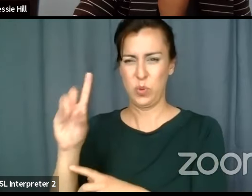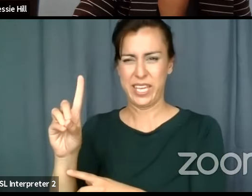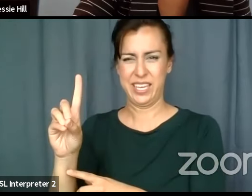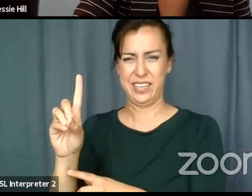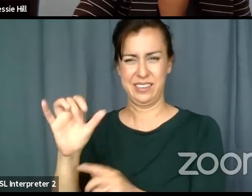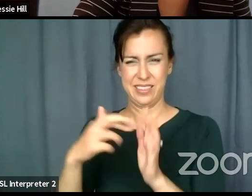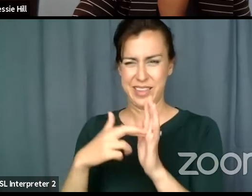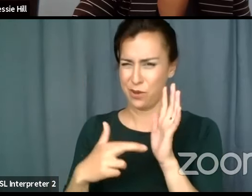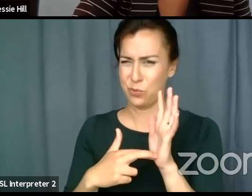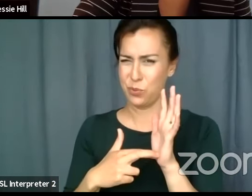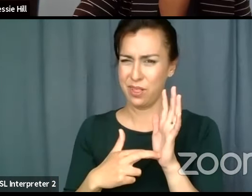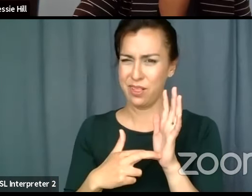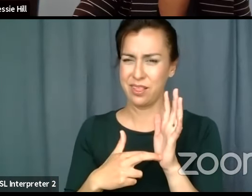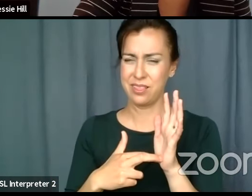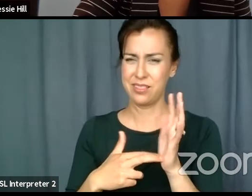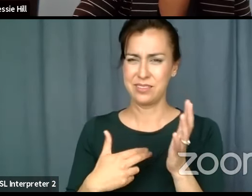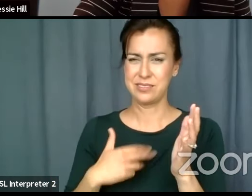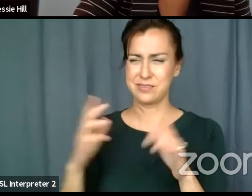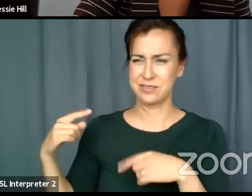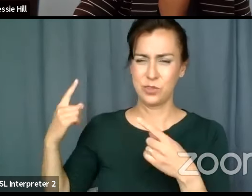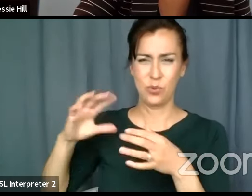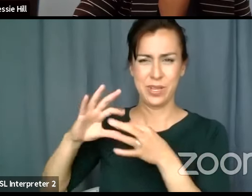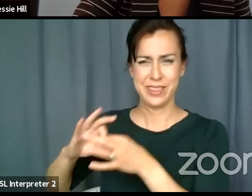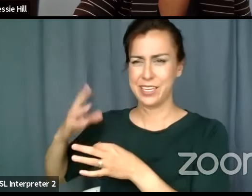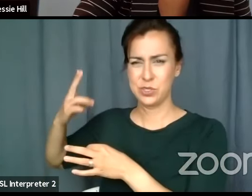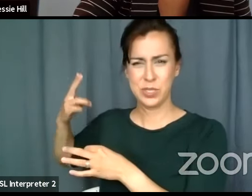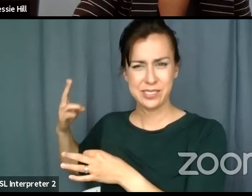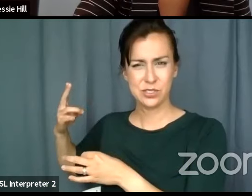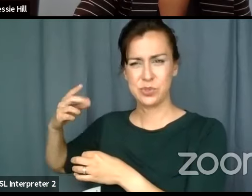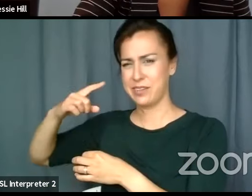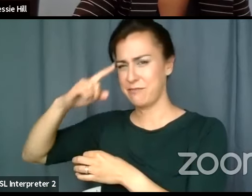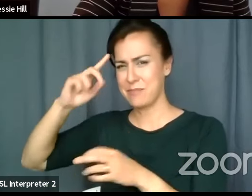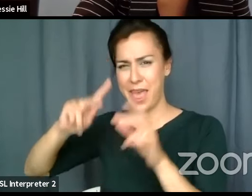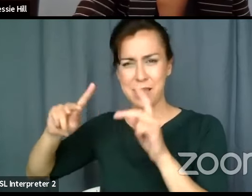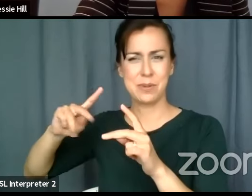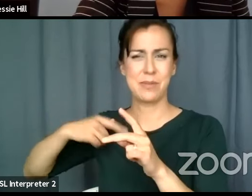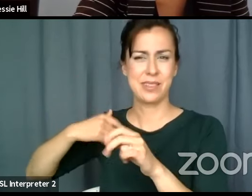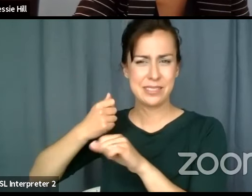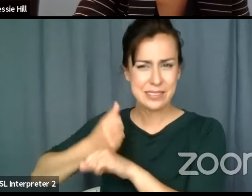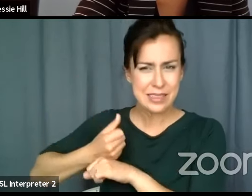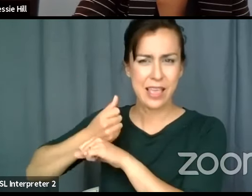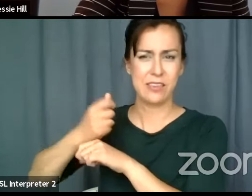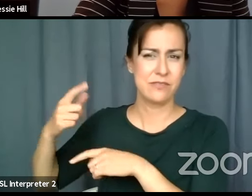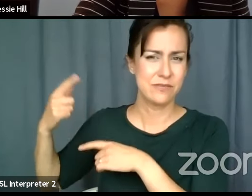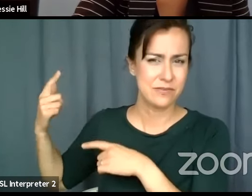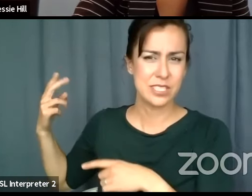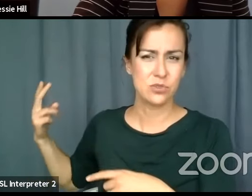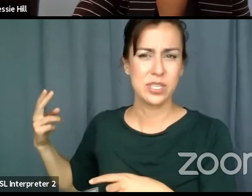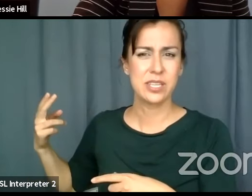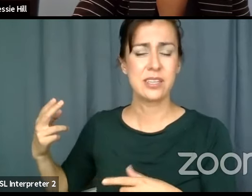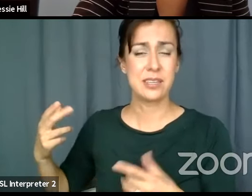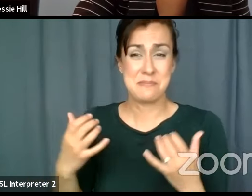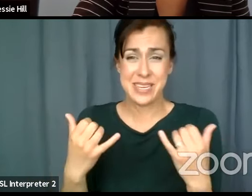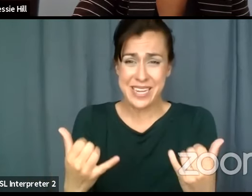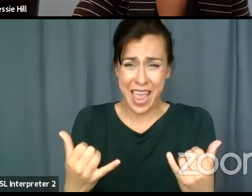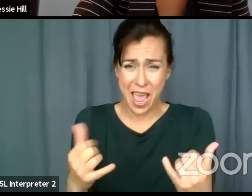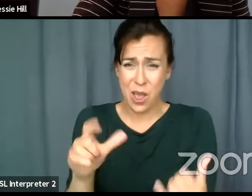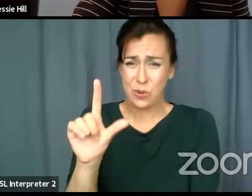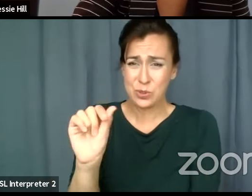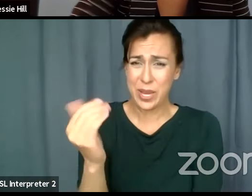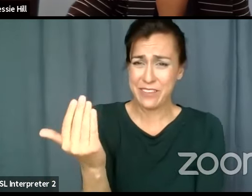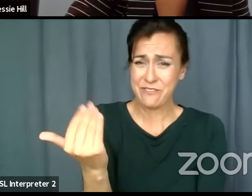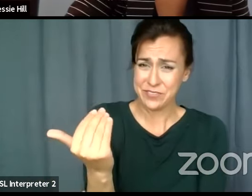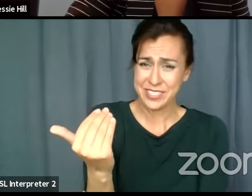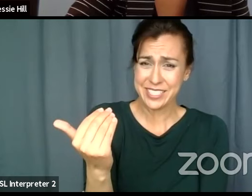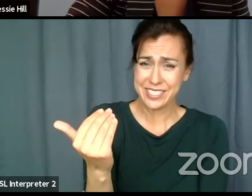in the context of our history, of context of Black history and slavery, right? But here in 2015,